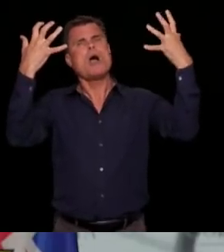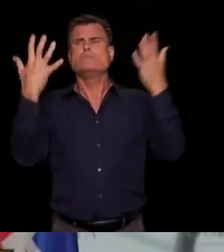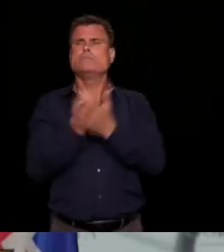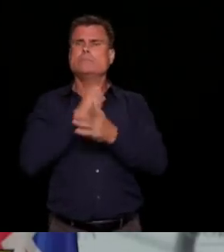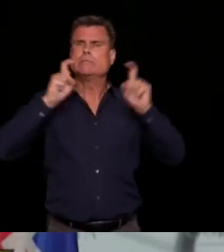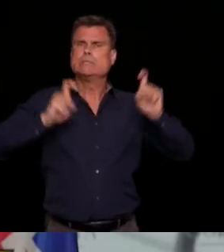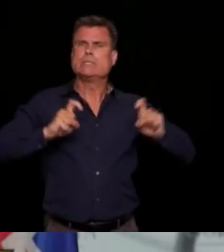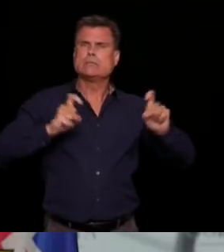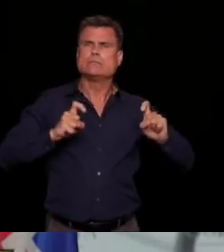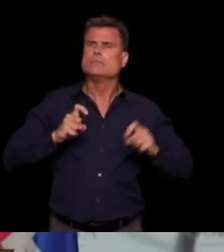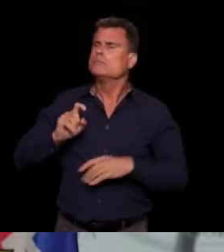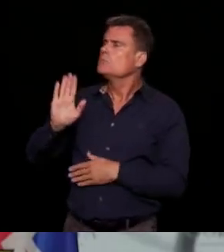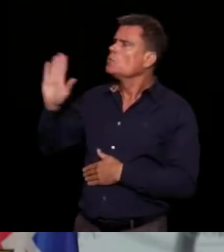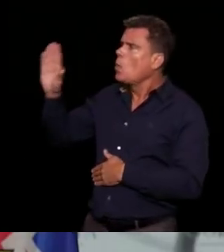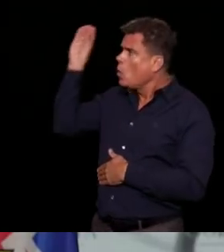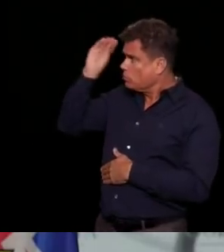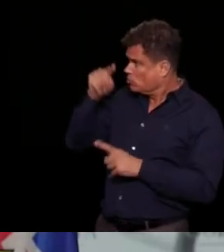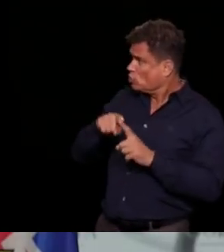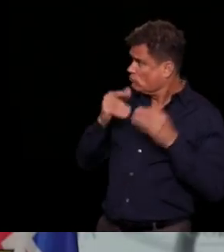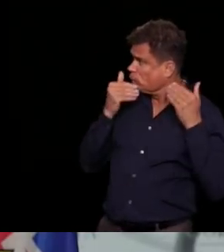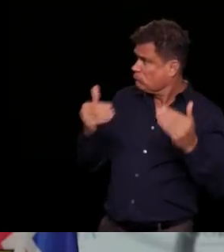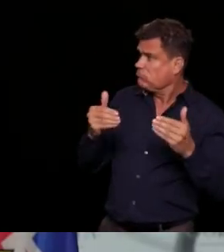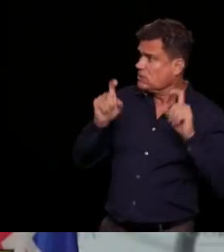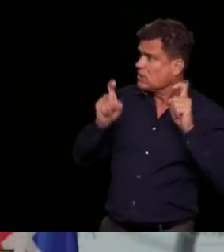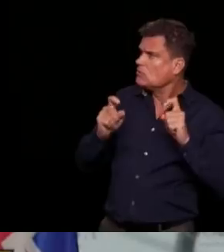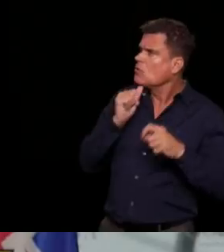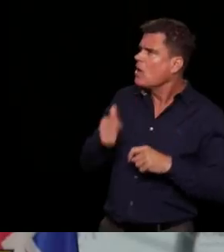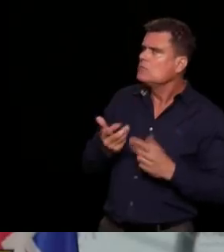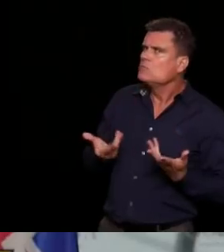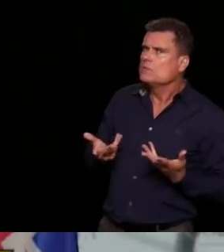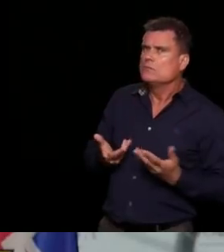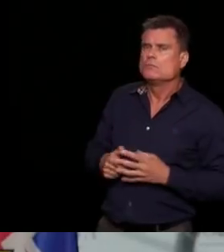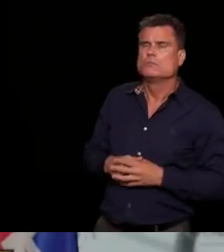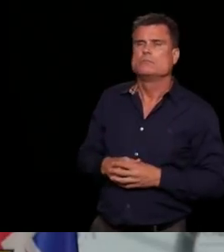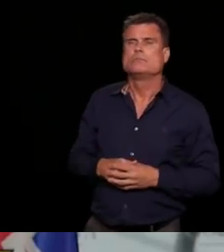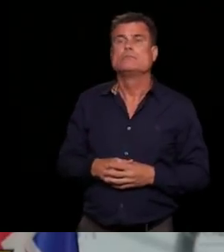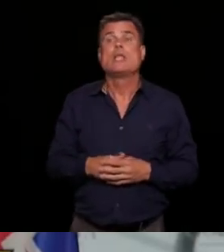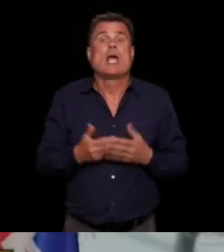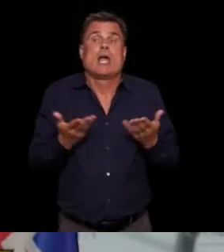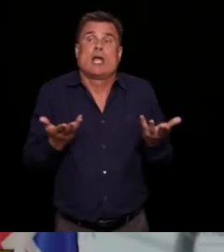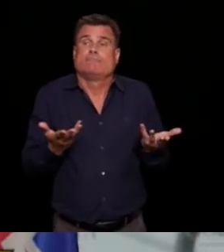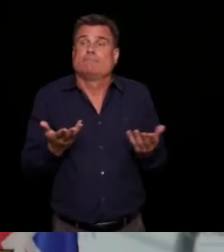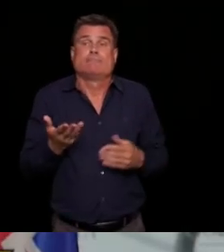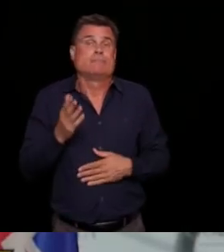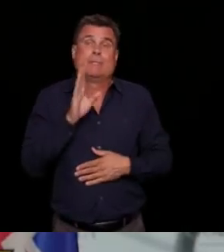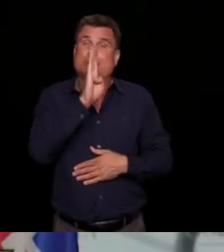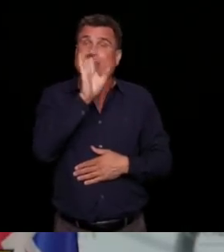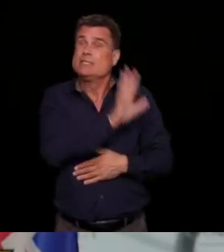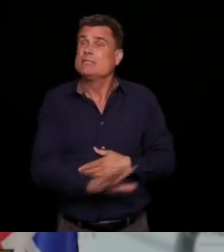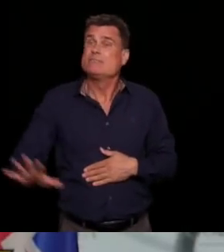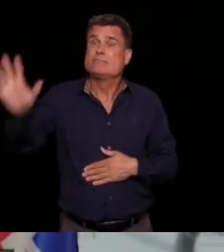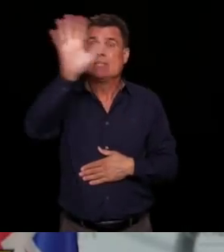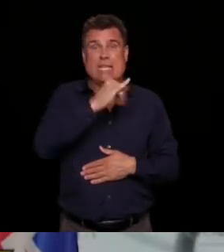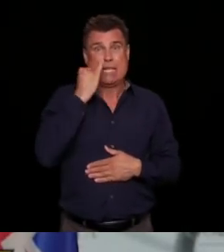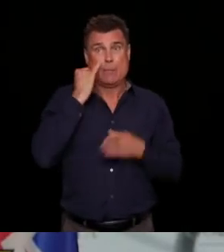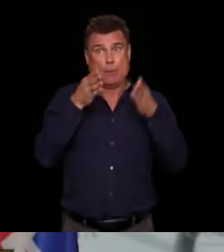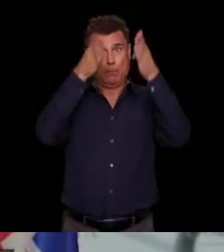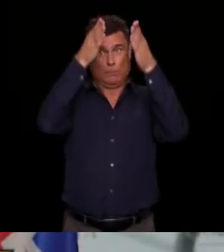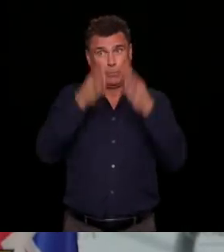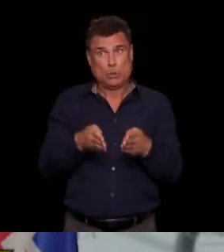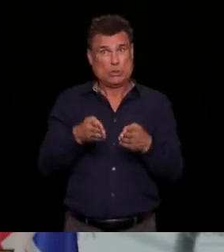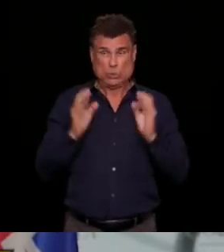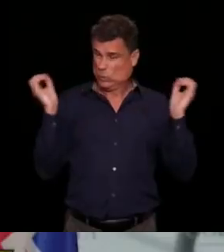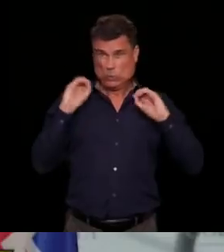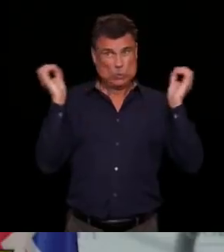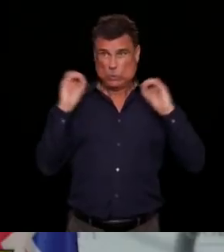British Columbia, after careful review of the evidence, we do not recommend testing of people who do not have symptoms of